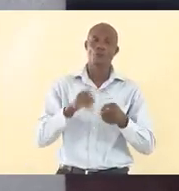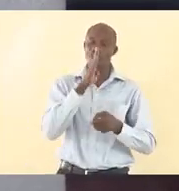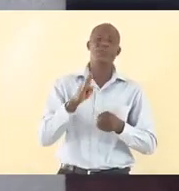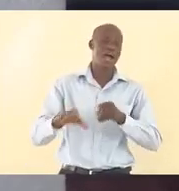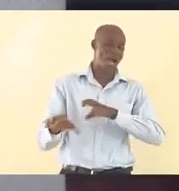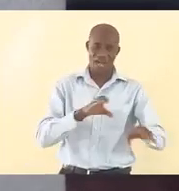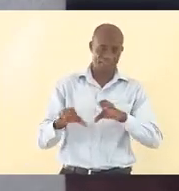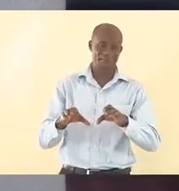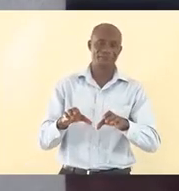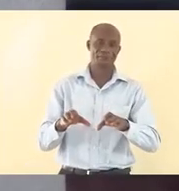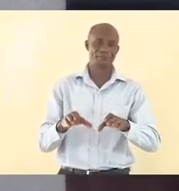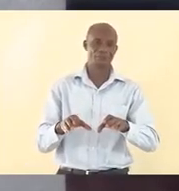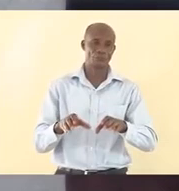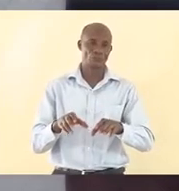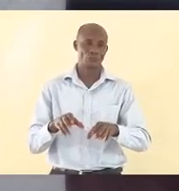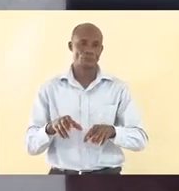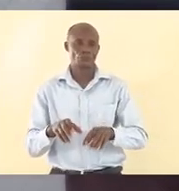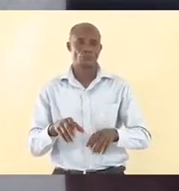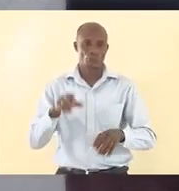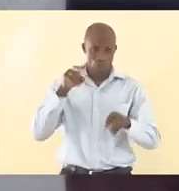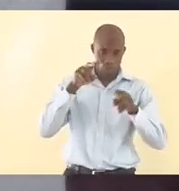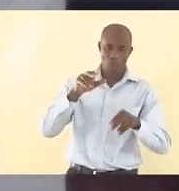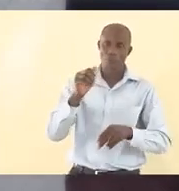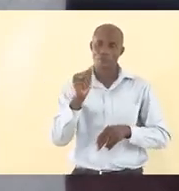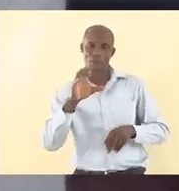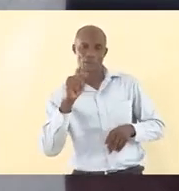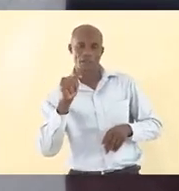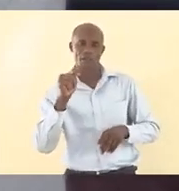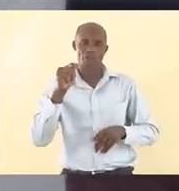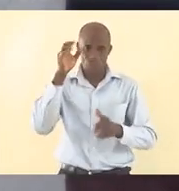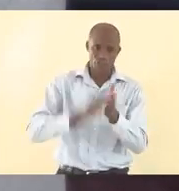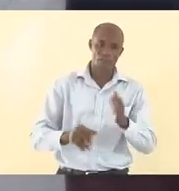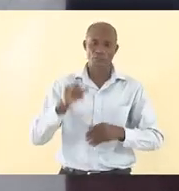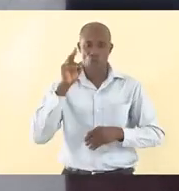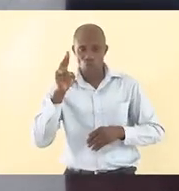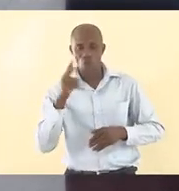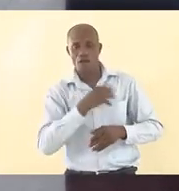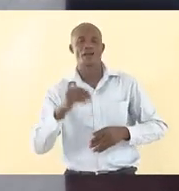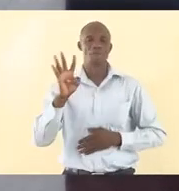community. Look at Acts of Apostles chapter 2 and chapter 4. Look at how they lived.